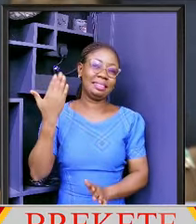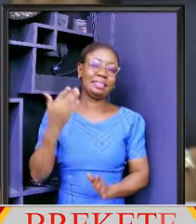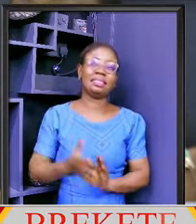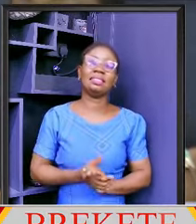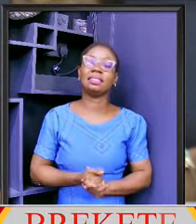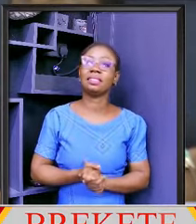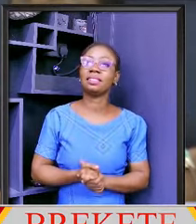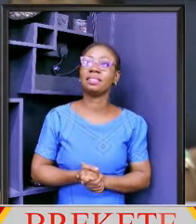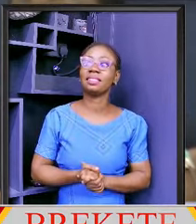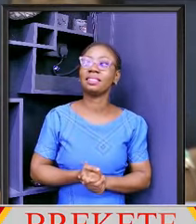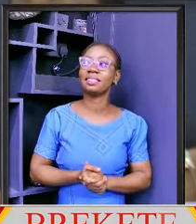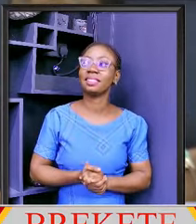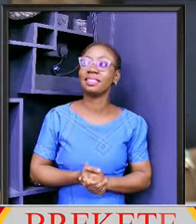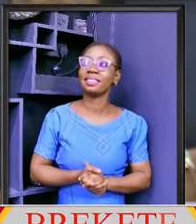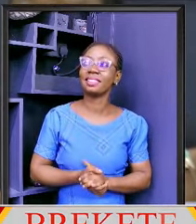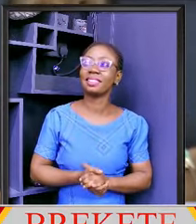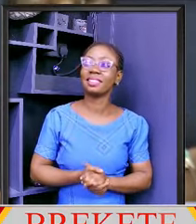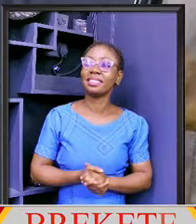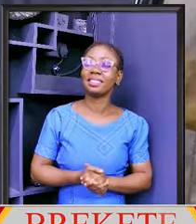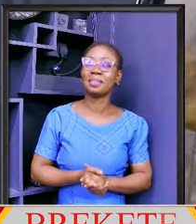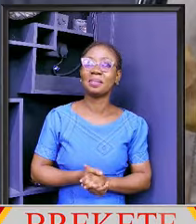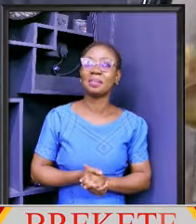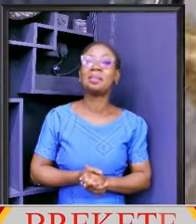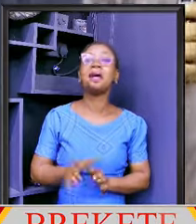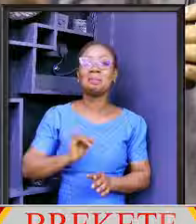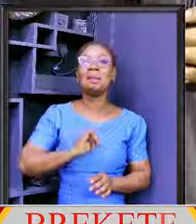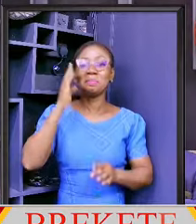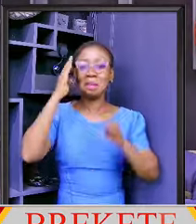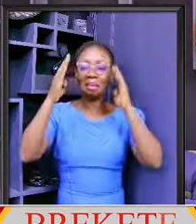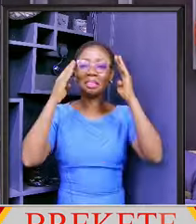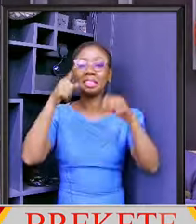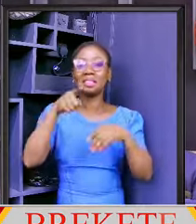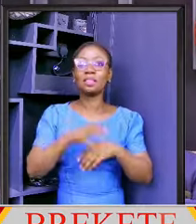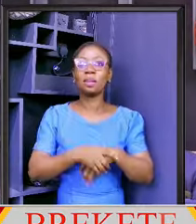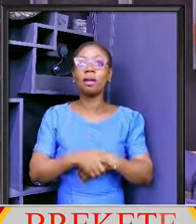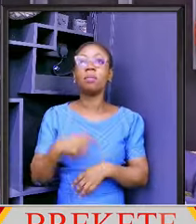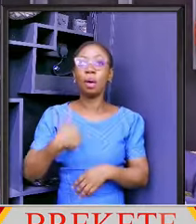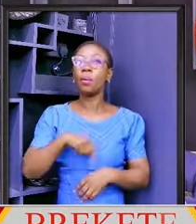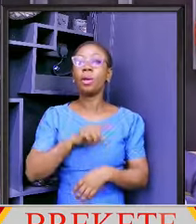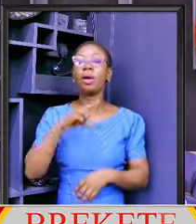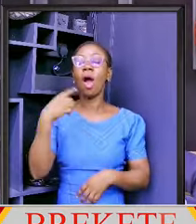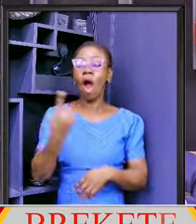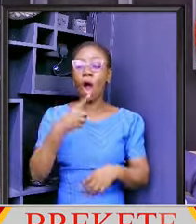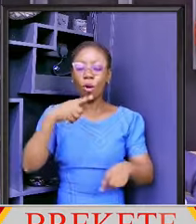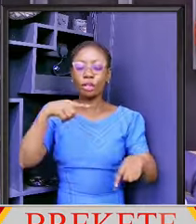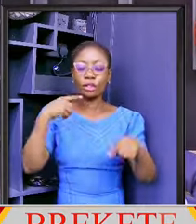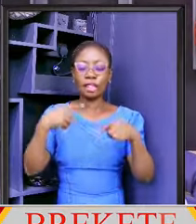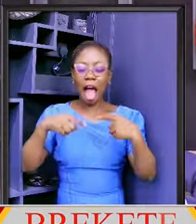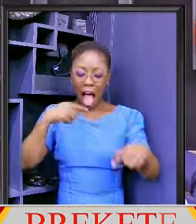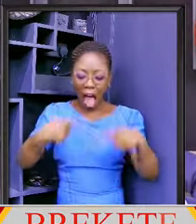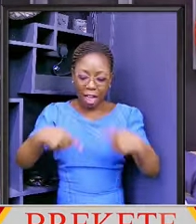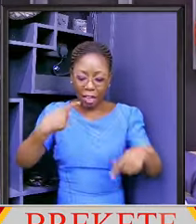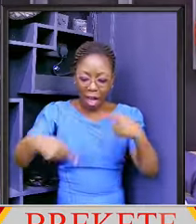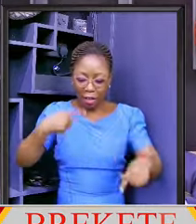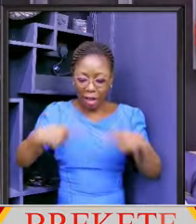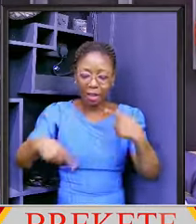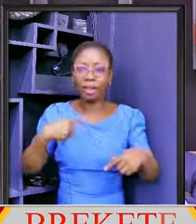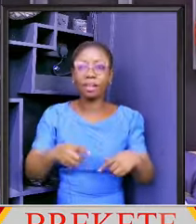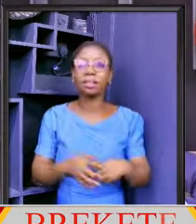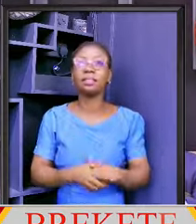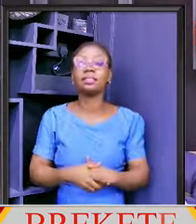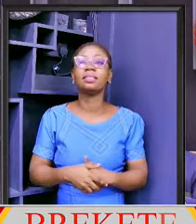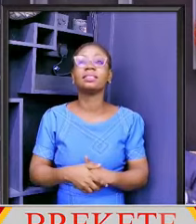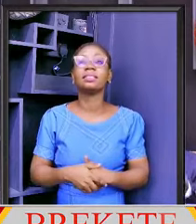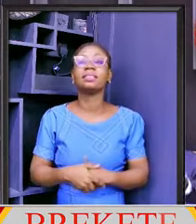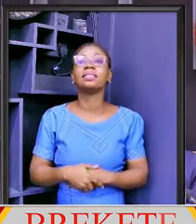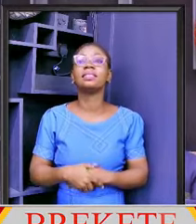Yeah. Is it? I said, ordinary. I didn't hear you. Well done. Me and you know the quarrel that time. Stay this, sir. Where? Say my mind. I don't ever push you out of